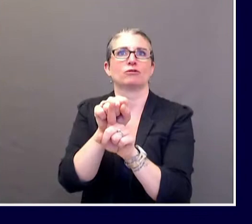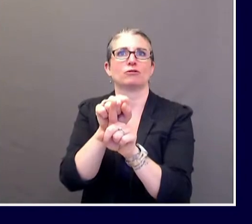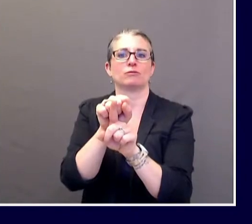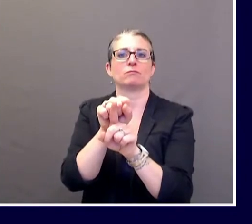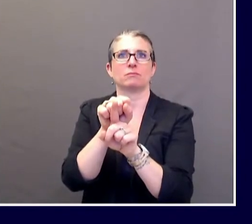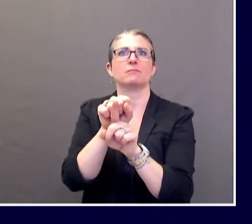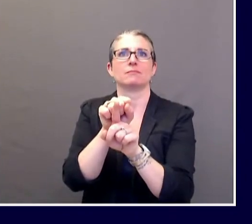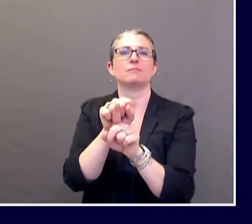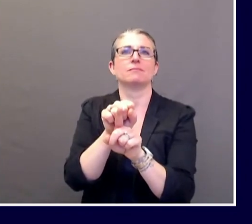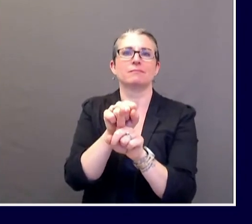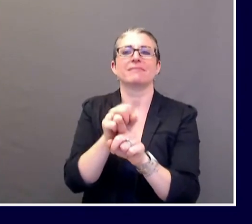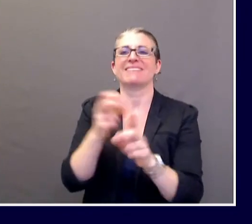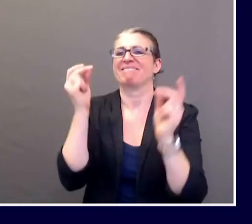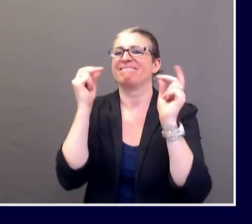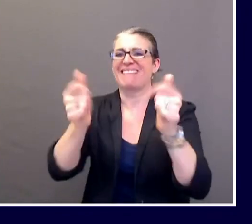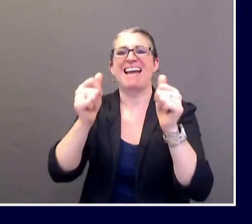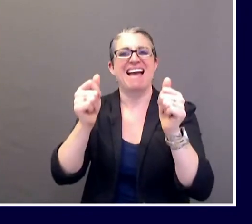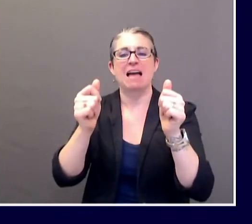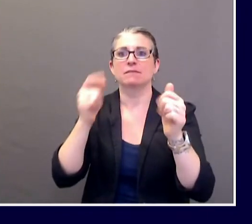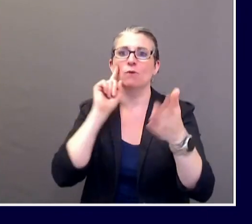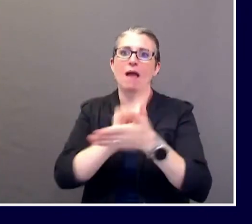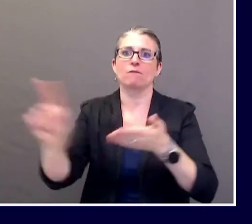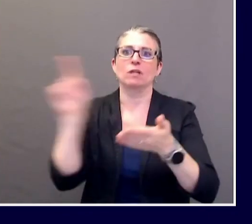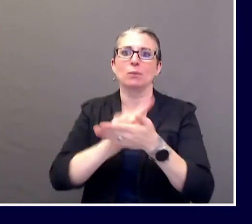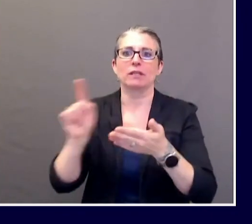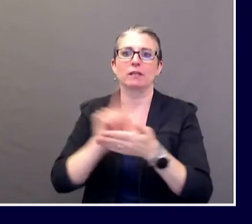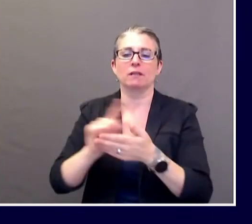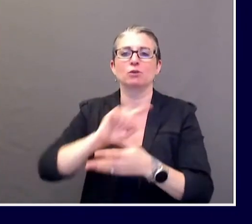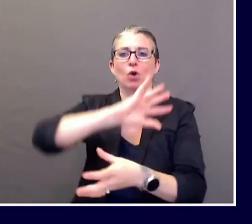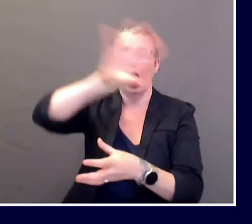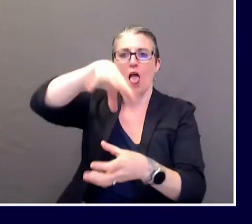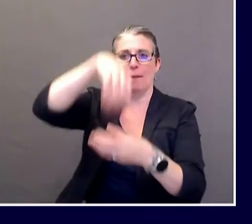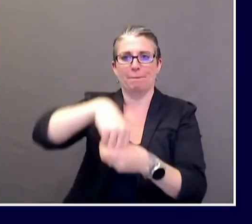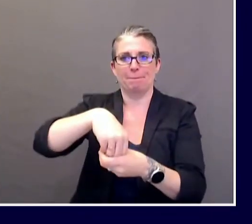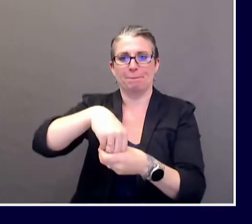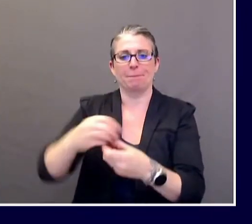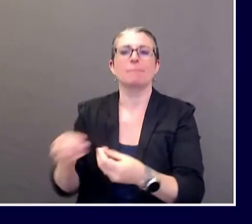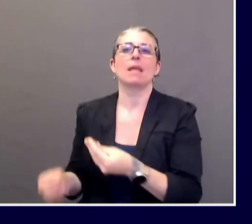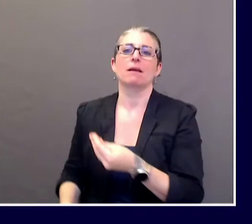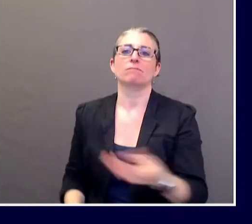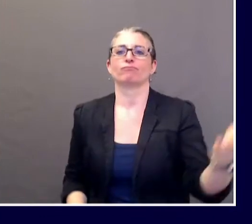do we need to, again, with asymptomatic people, isolate somebody.